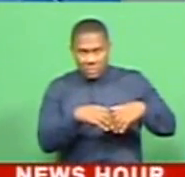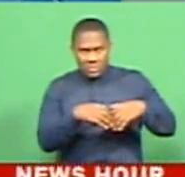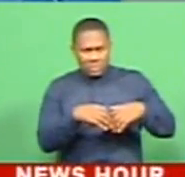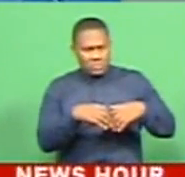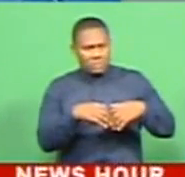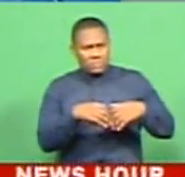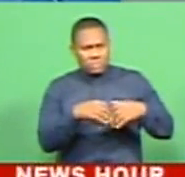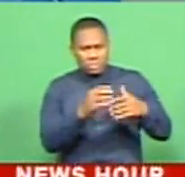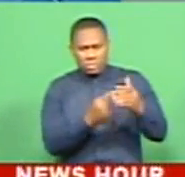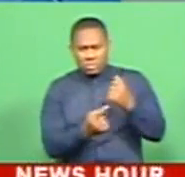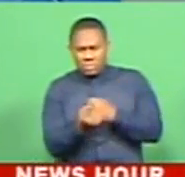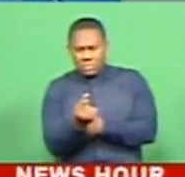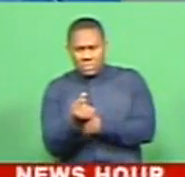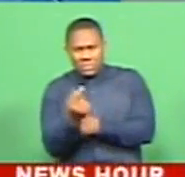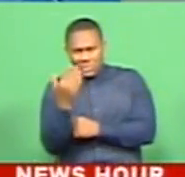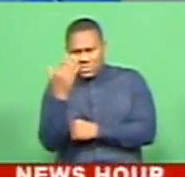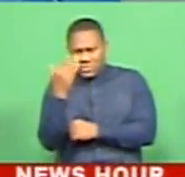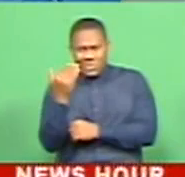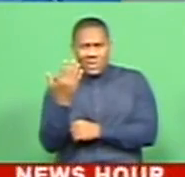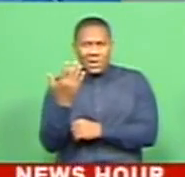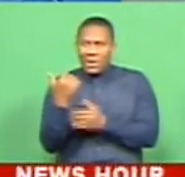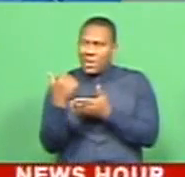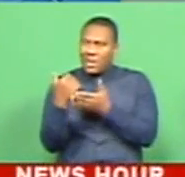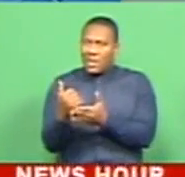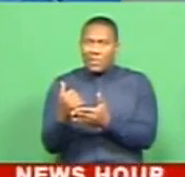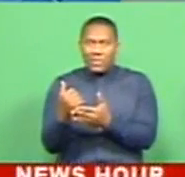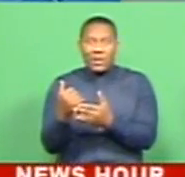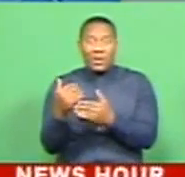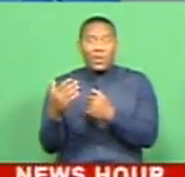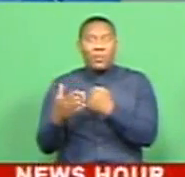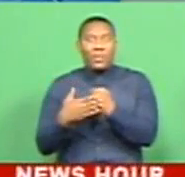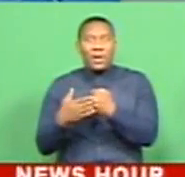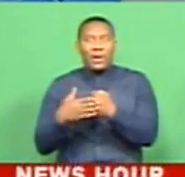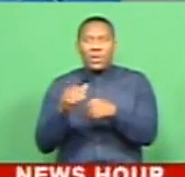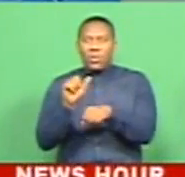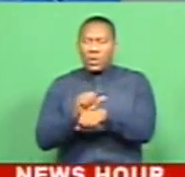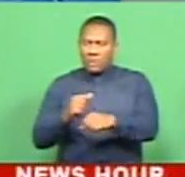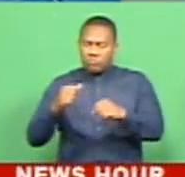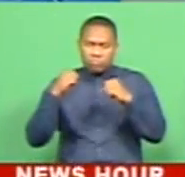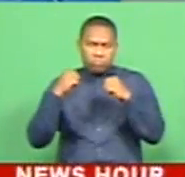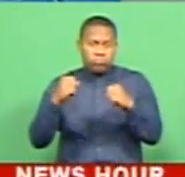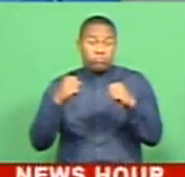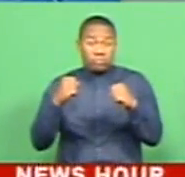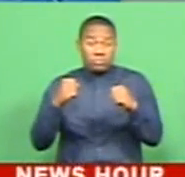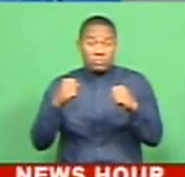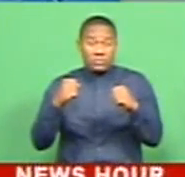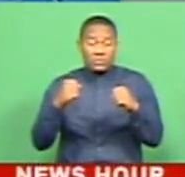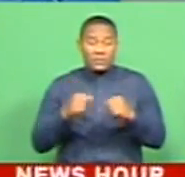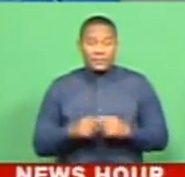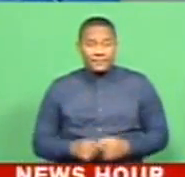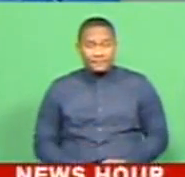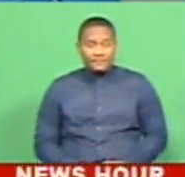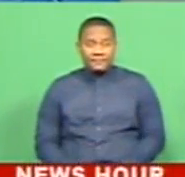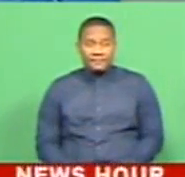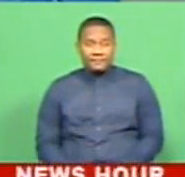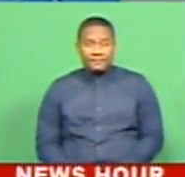these banks has helped in making the banking sector robust to undertake big ticket projects.